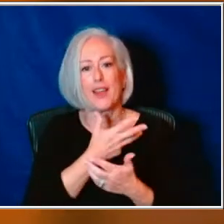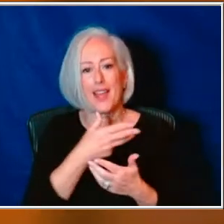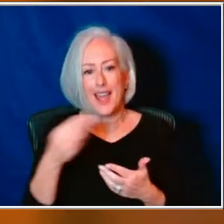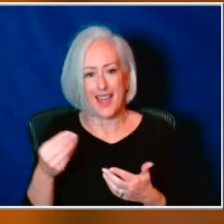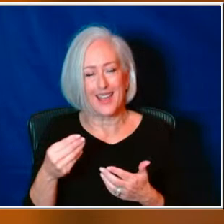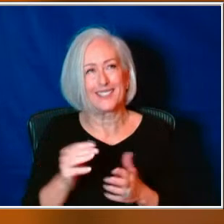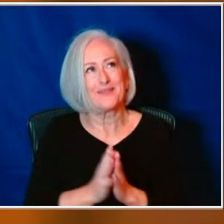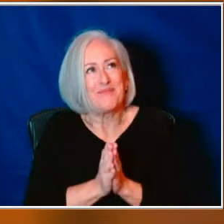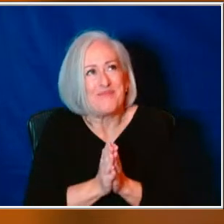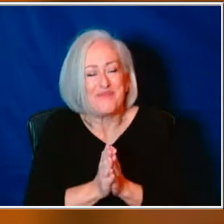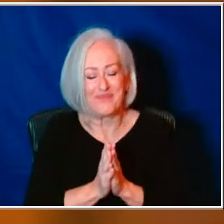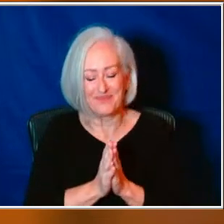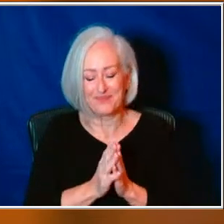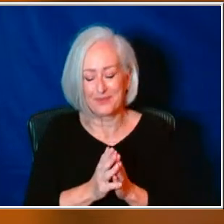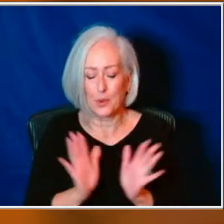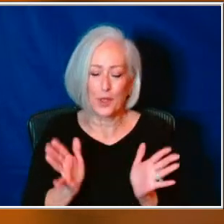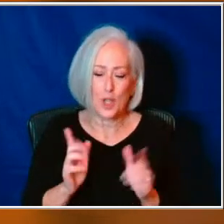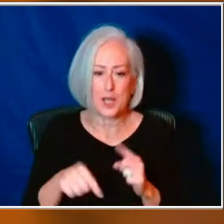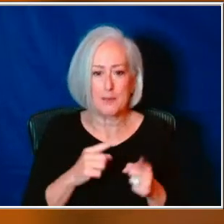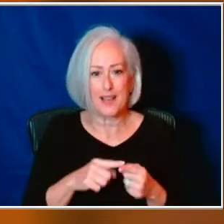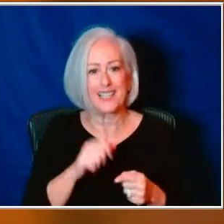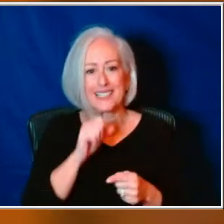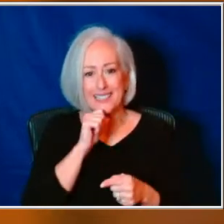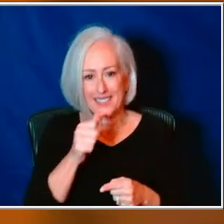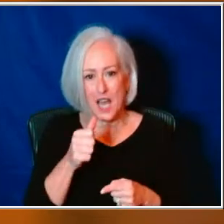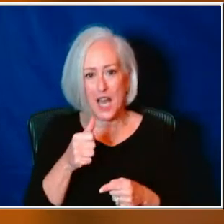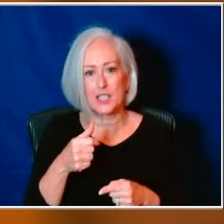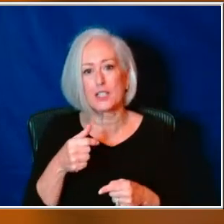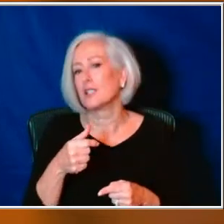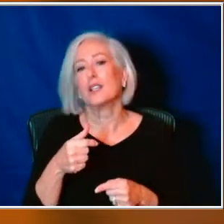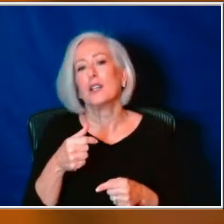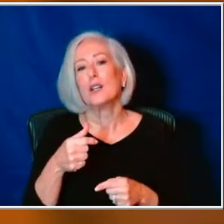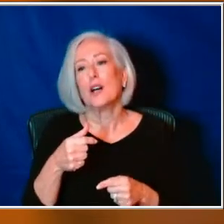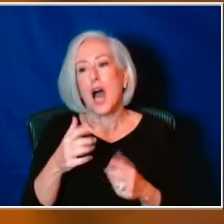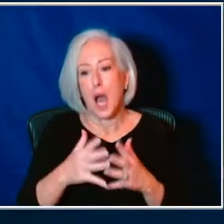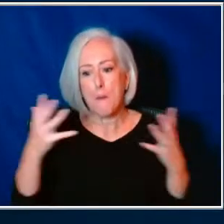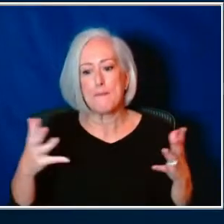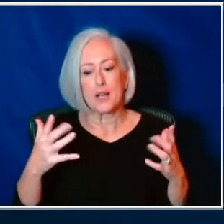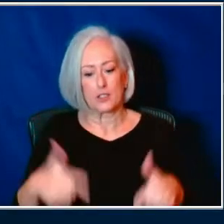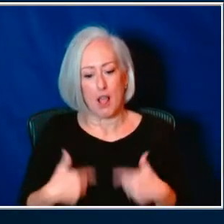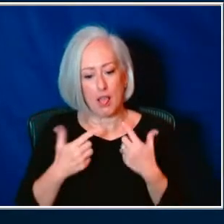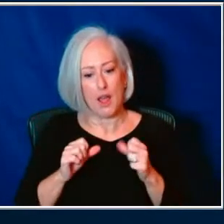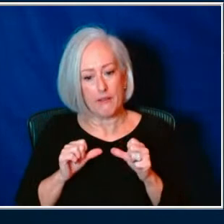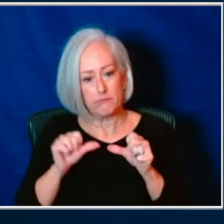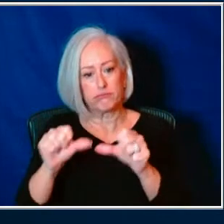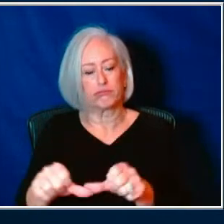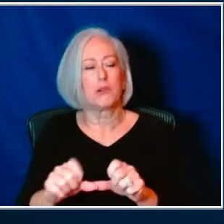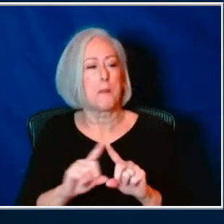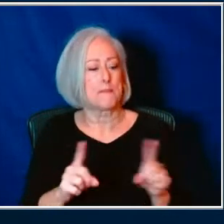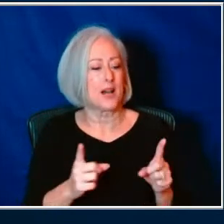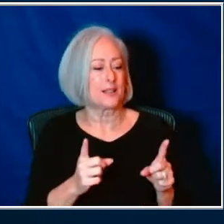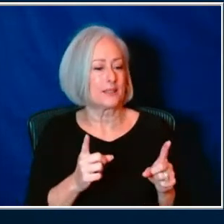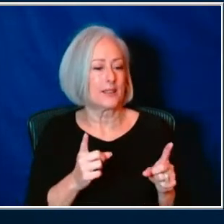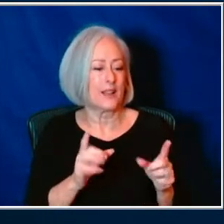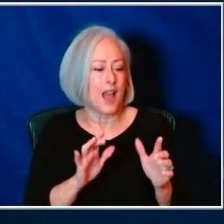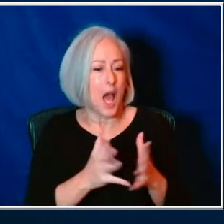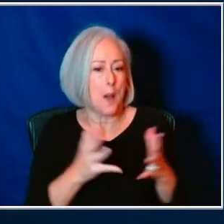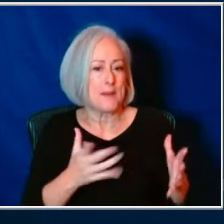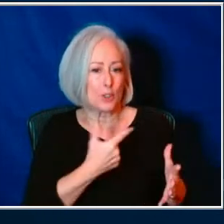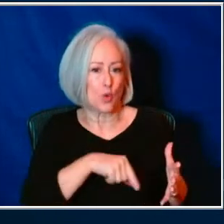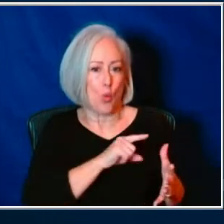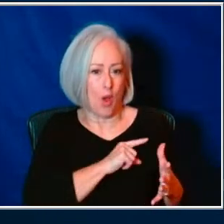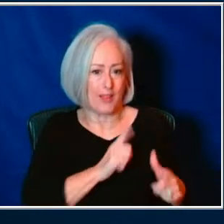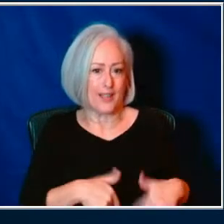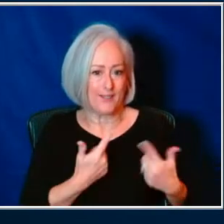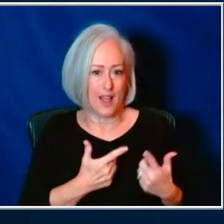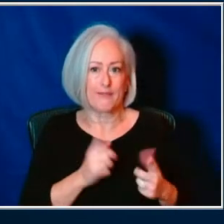we discussed this. It's not about quantity of life, it's about quality of life. Yes. And I am 100% for quality